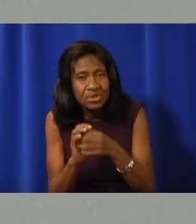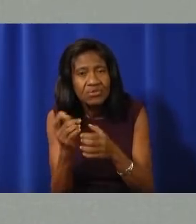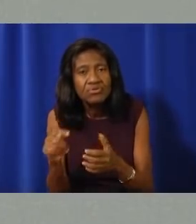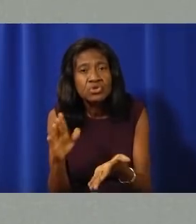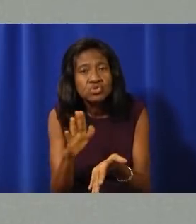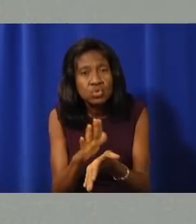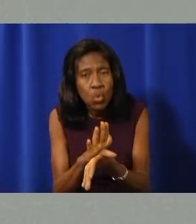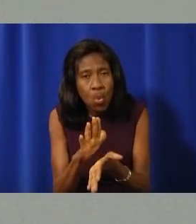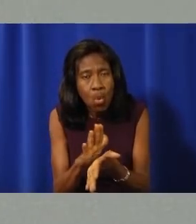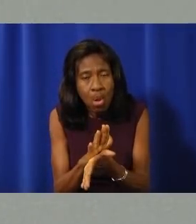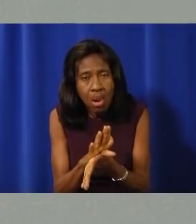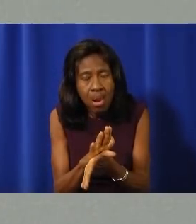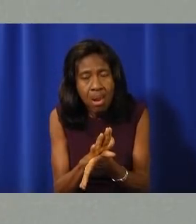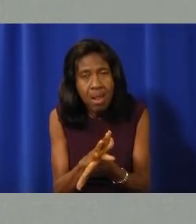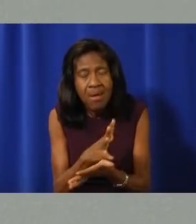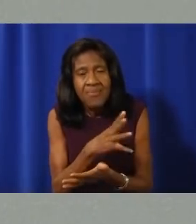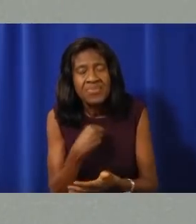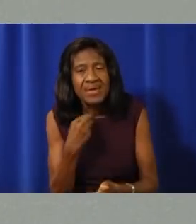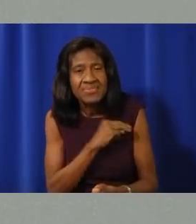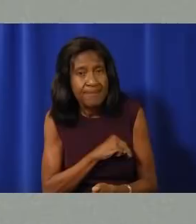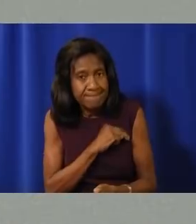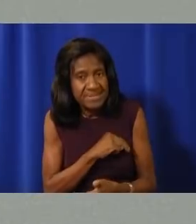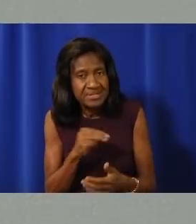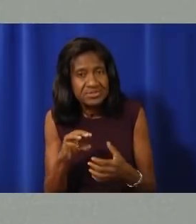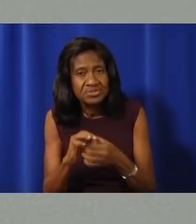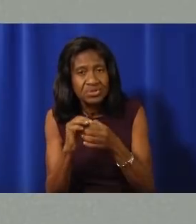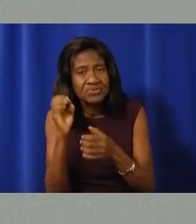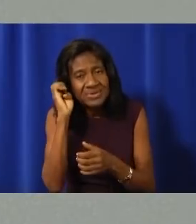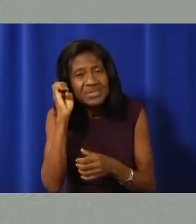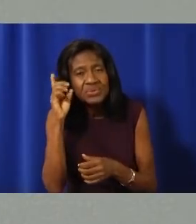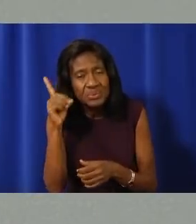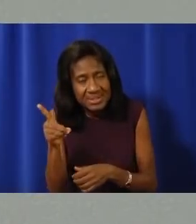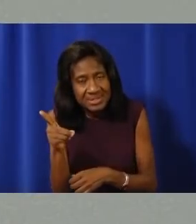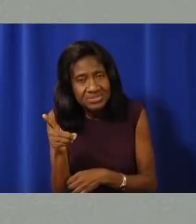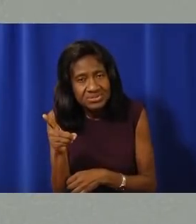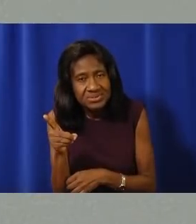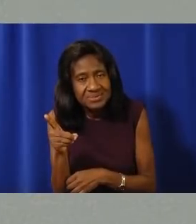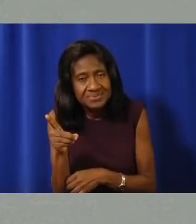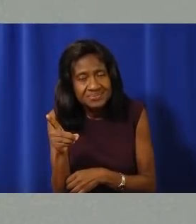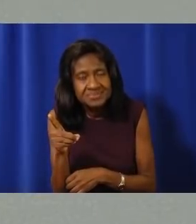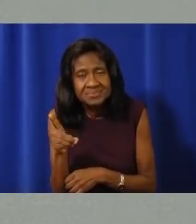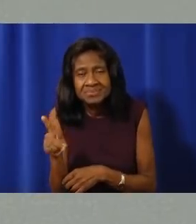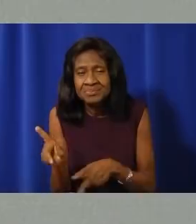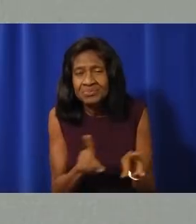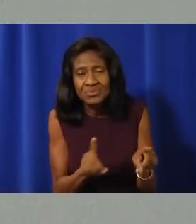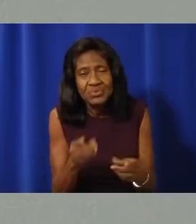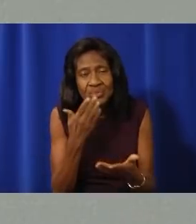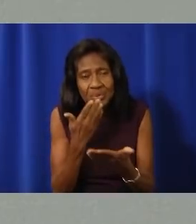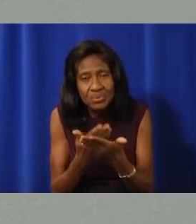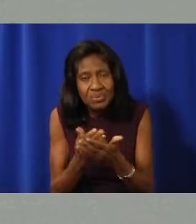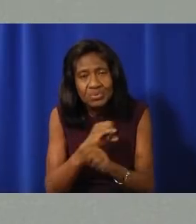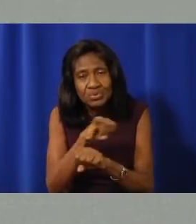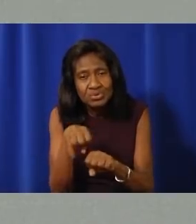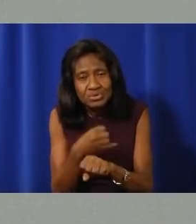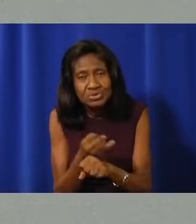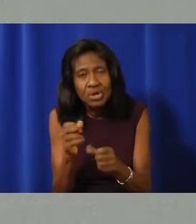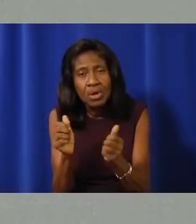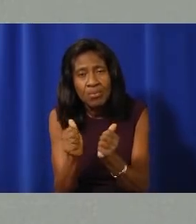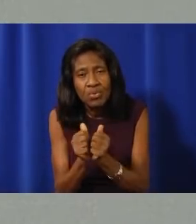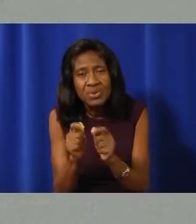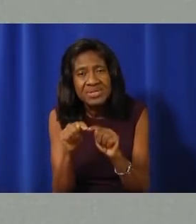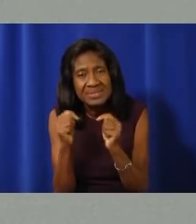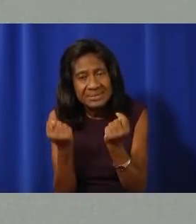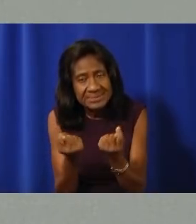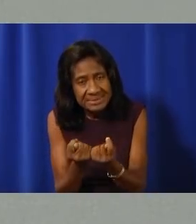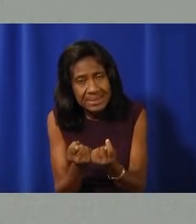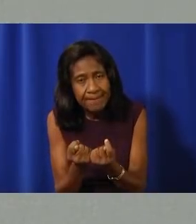colleague, Minister Juliana, as the Education Minister, has done a great job with her team in terms of